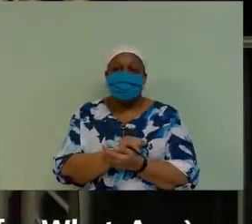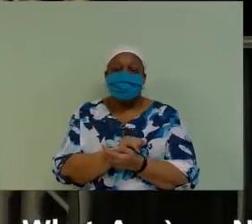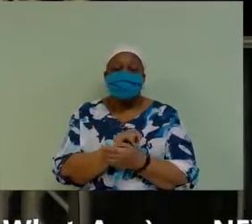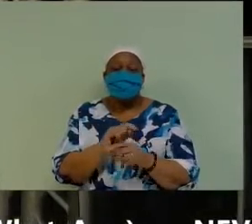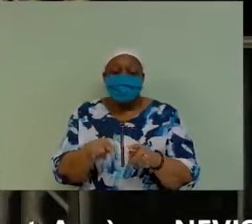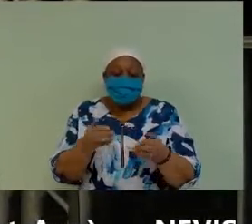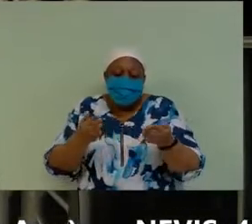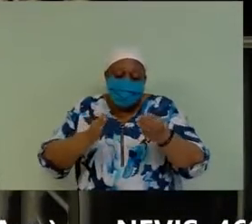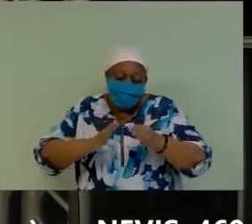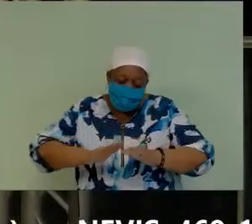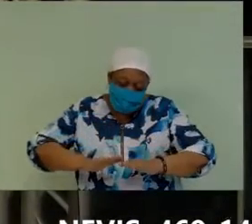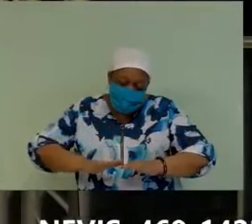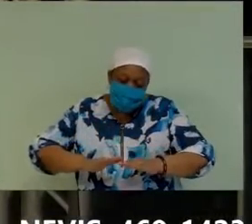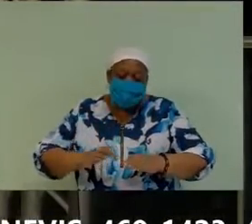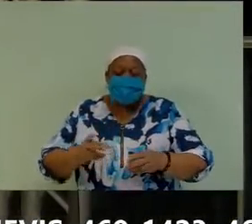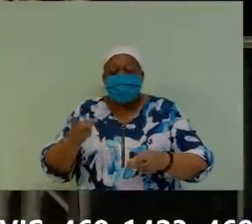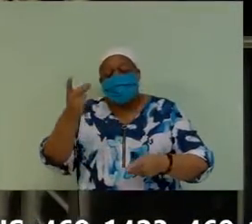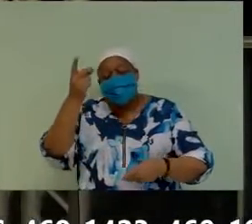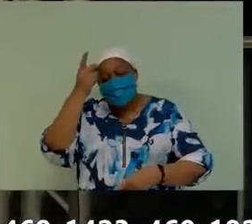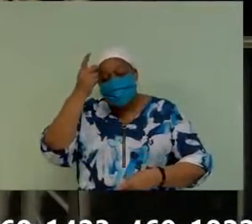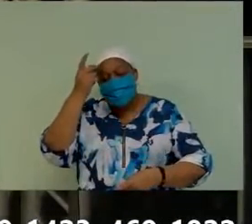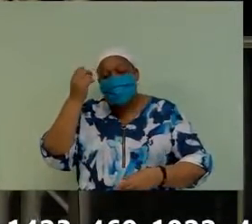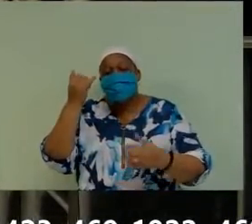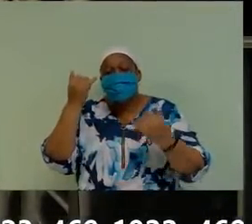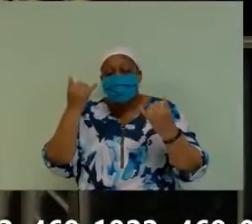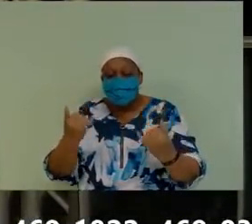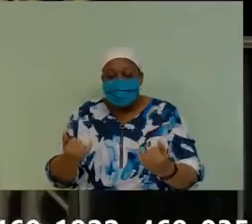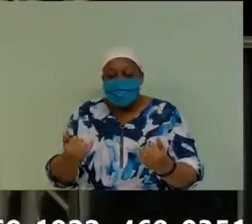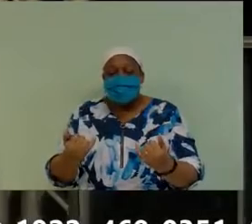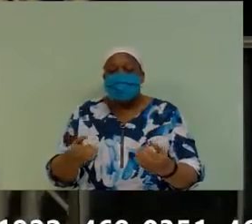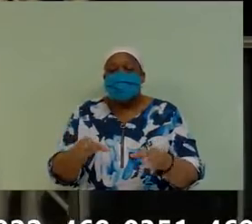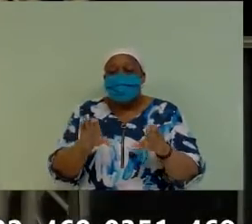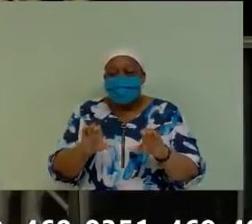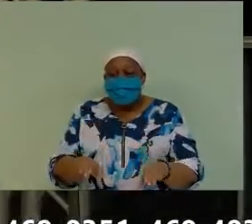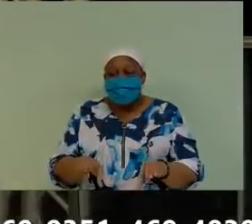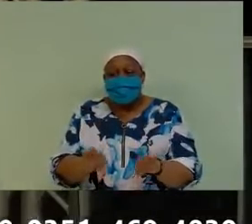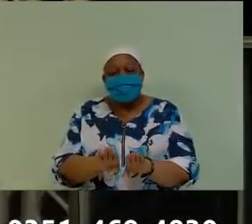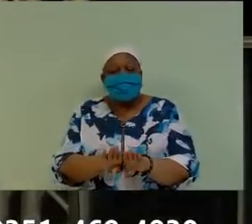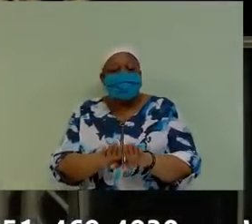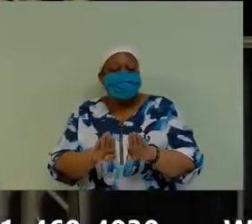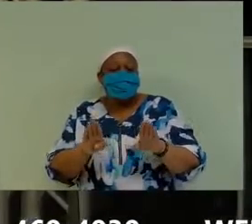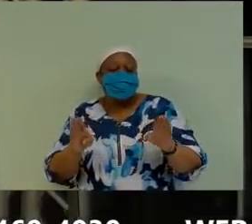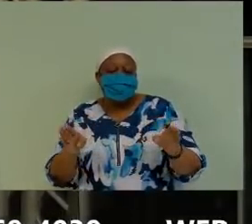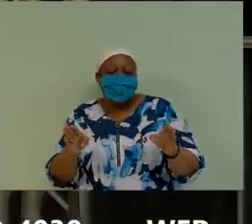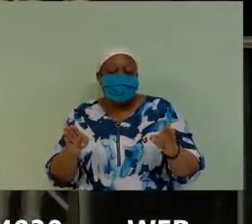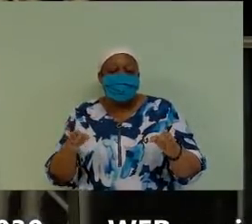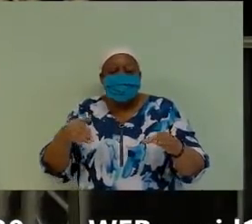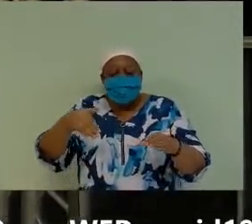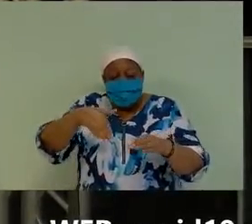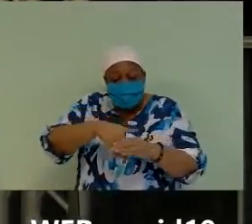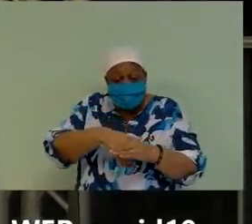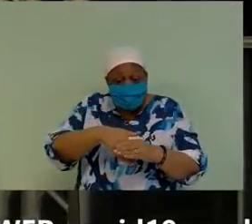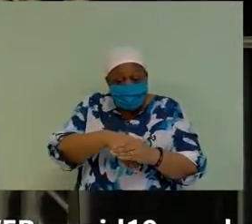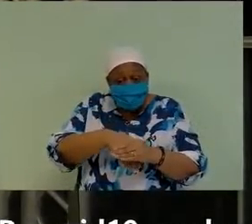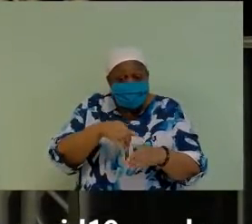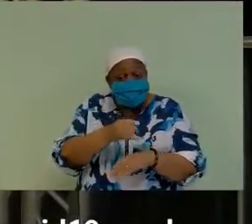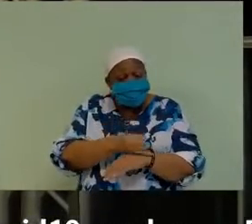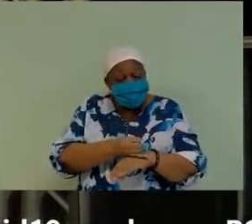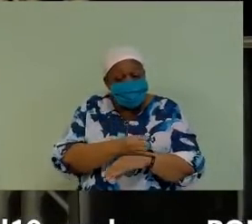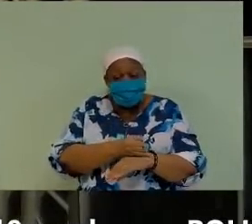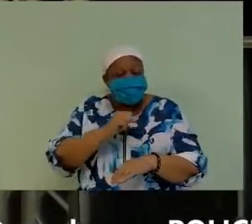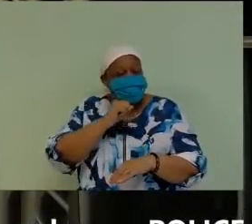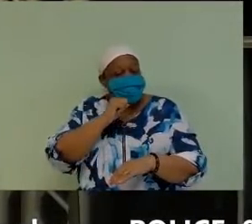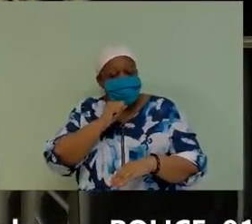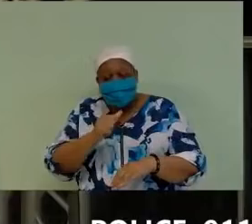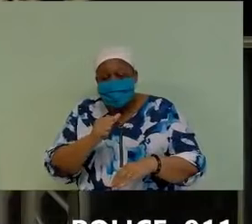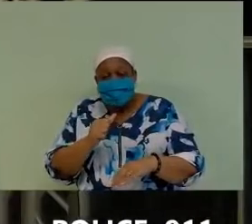to contain the virus, we can now look towards opening the country internally first, and then we will have to address the